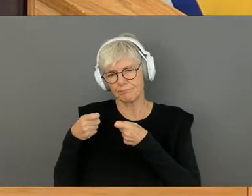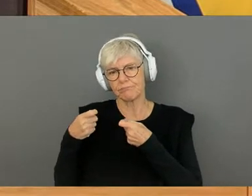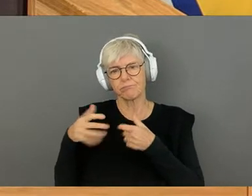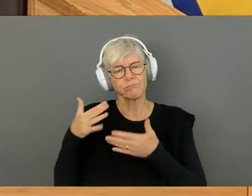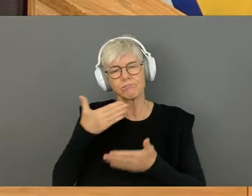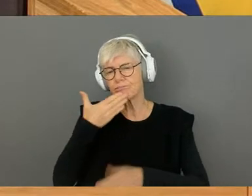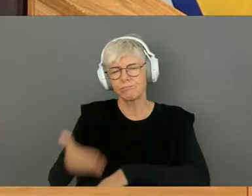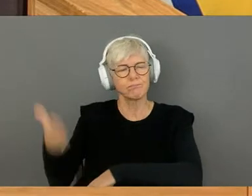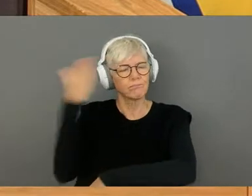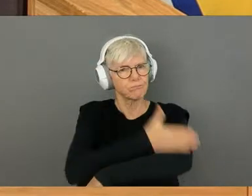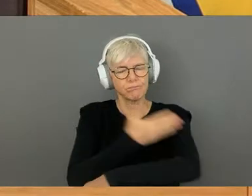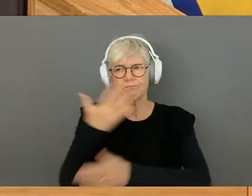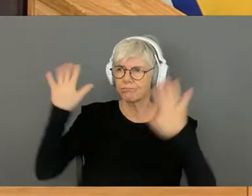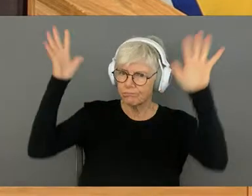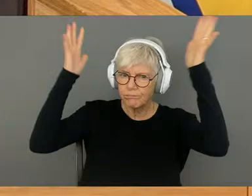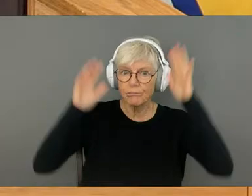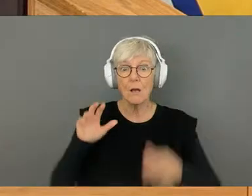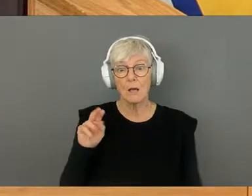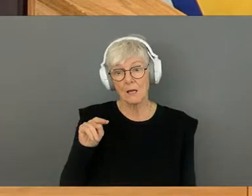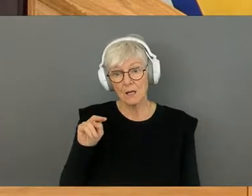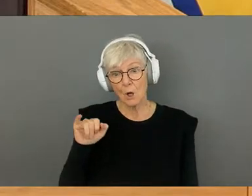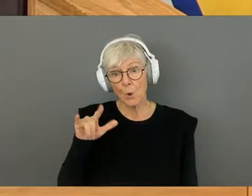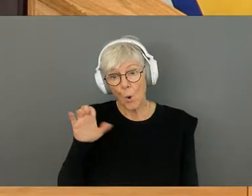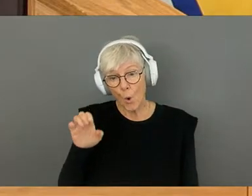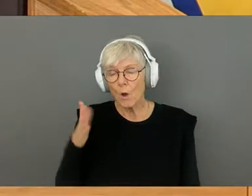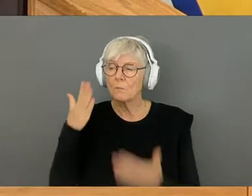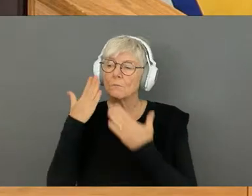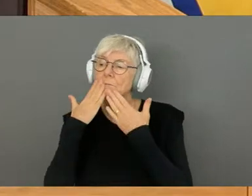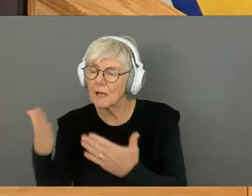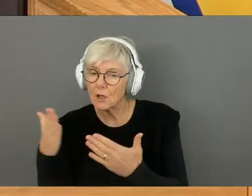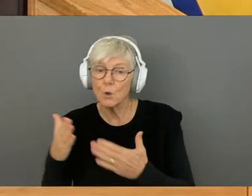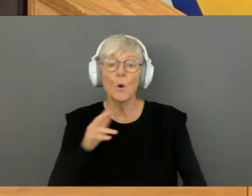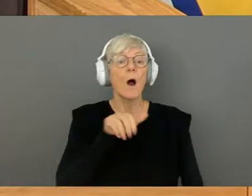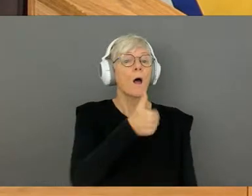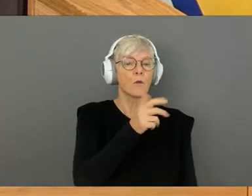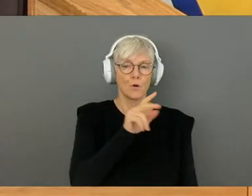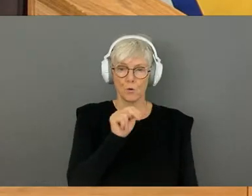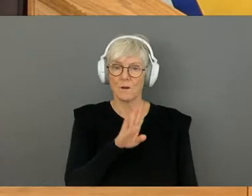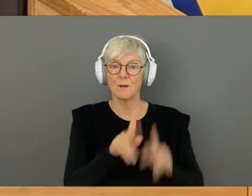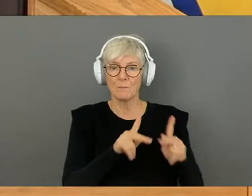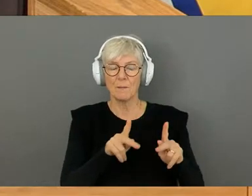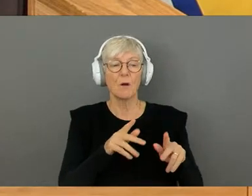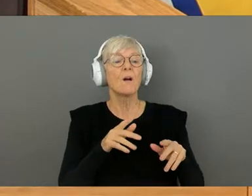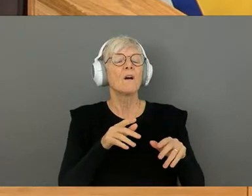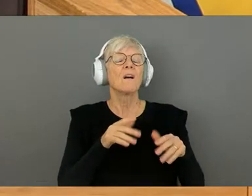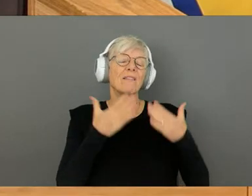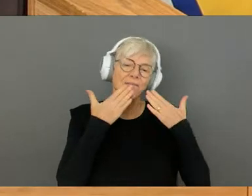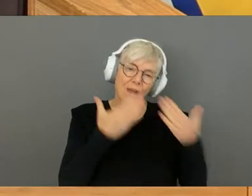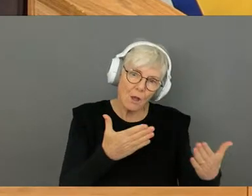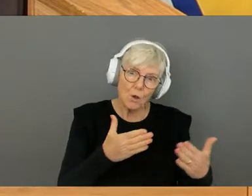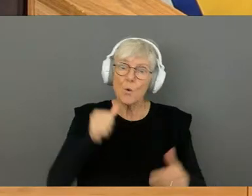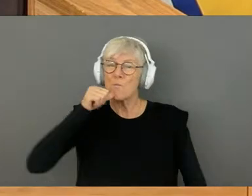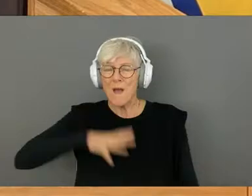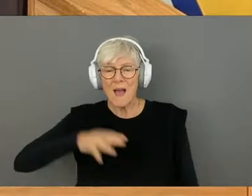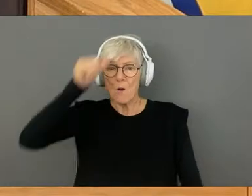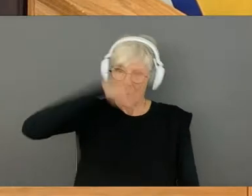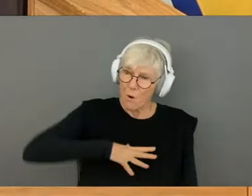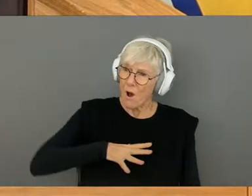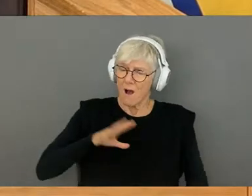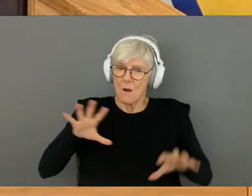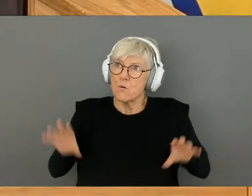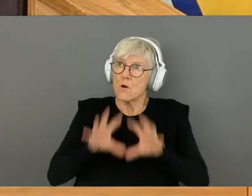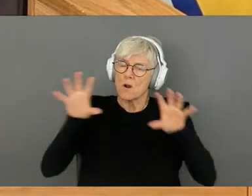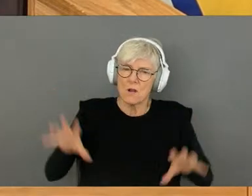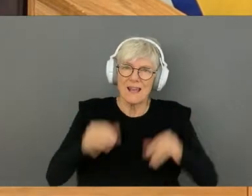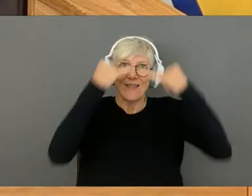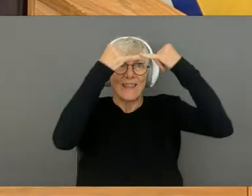the department, and I know other New Brunswickers, we do want to really say thank you. And to the men and women that are out there working the lines day and night,